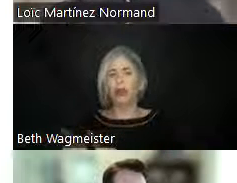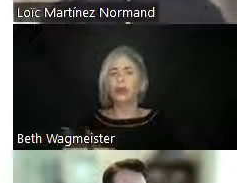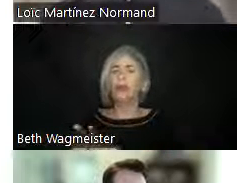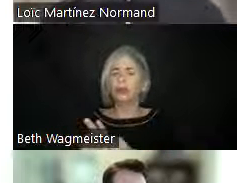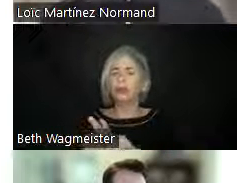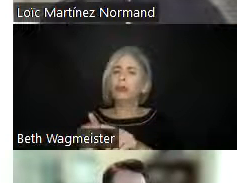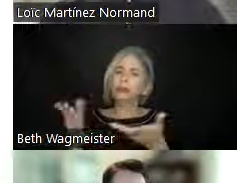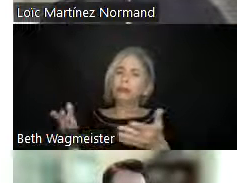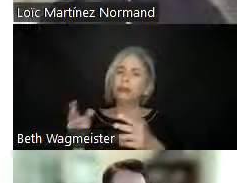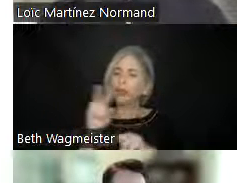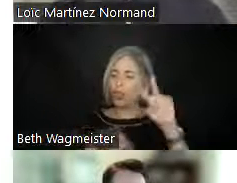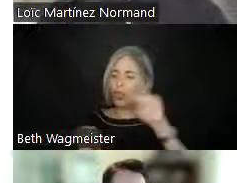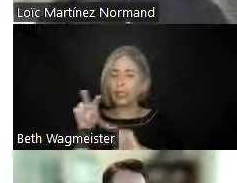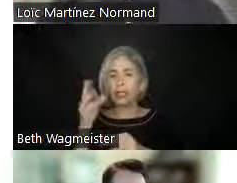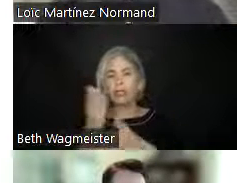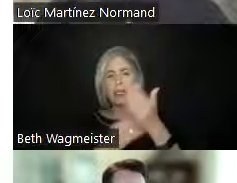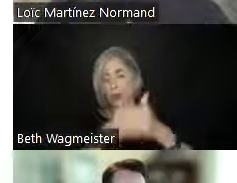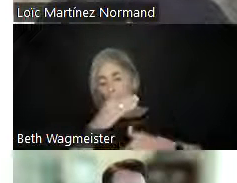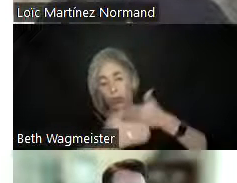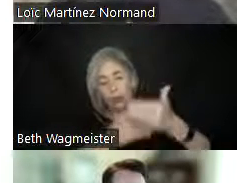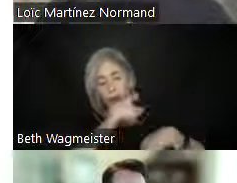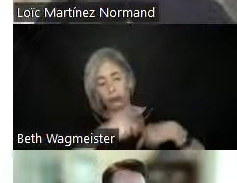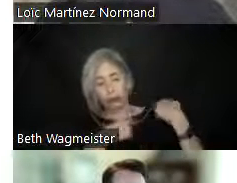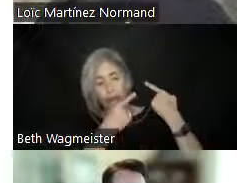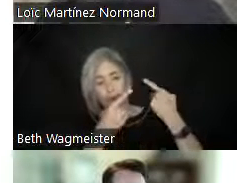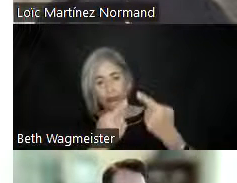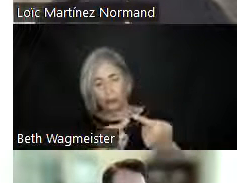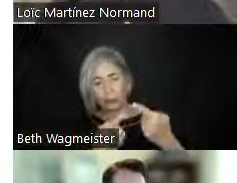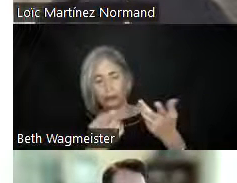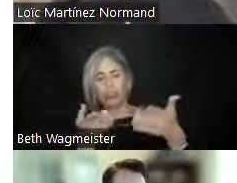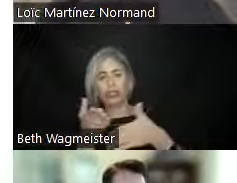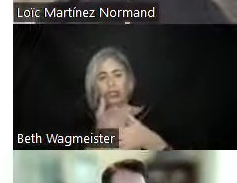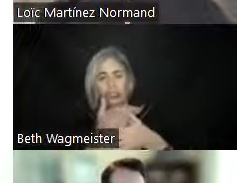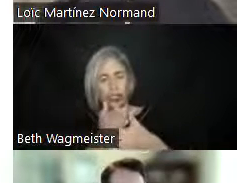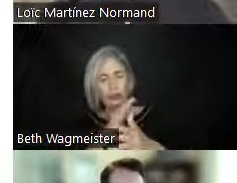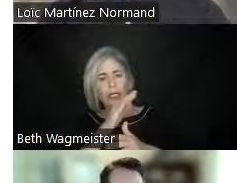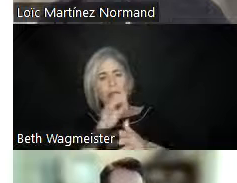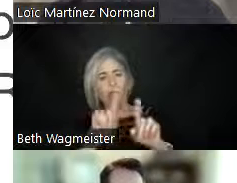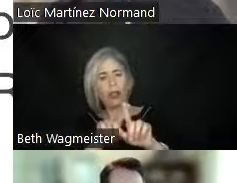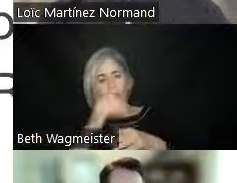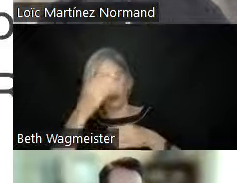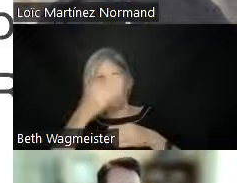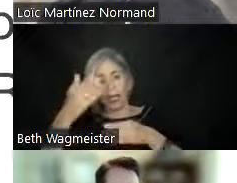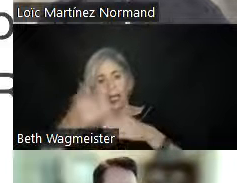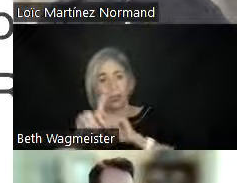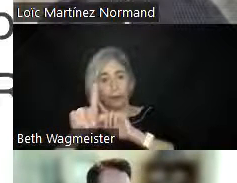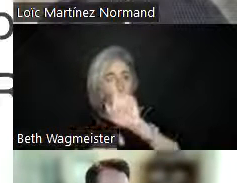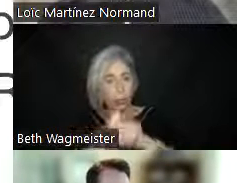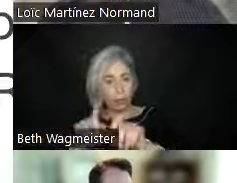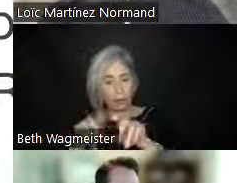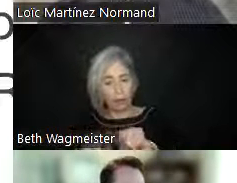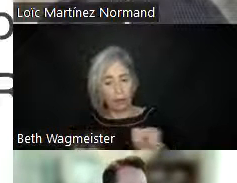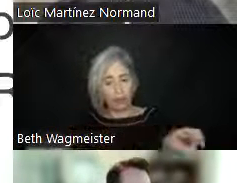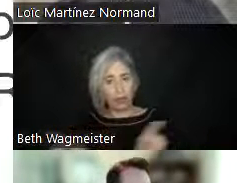and then looking at some of the progress we've made in that, and then have room for questions at the end, and through the panel as well, of